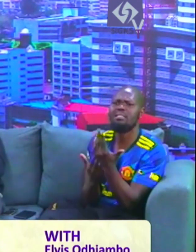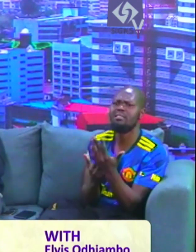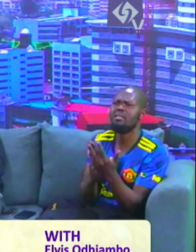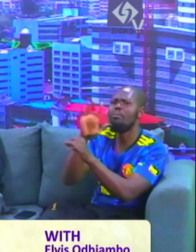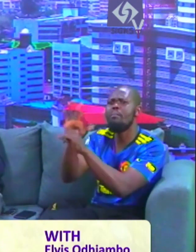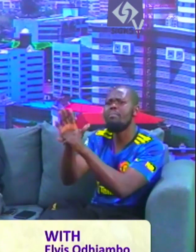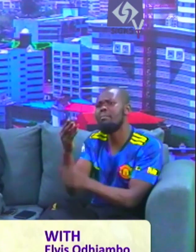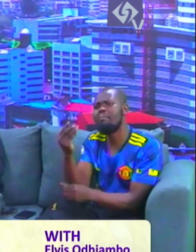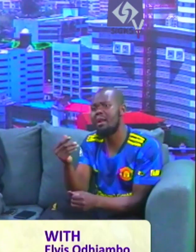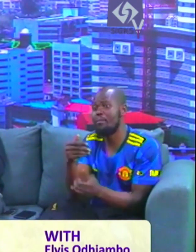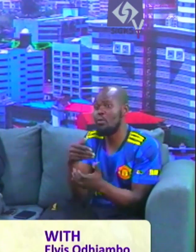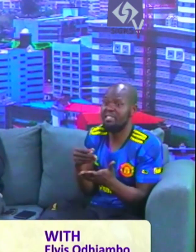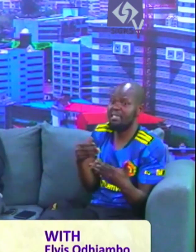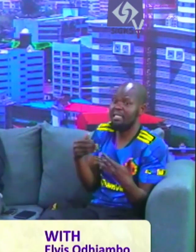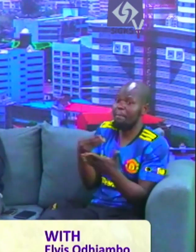Wacha nikwambie ukweli.